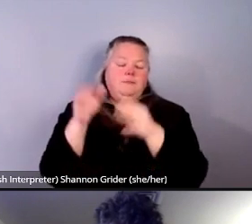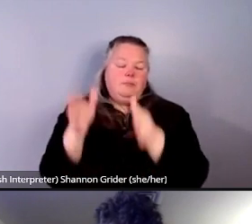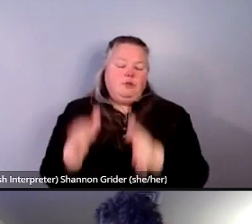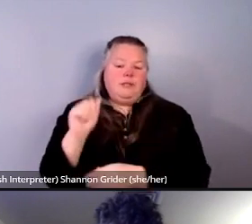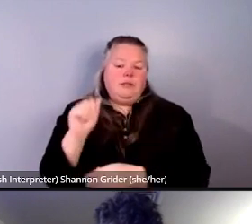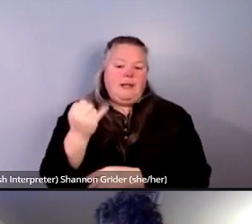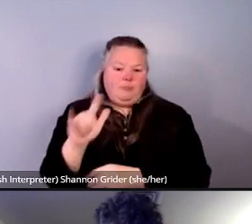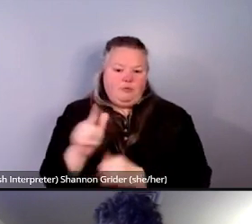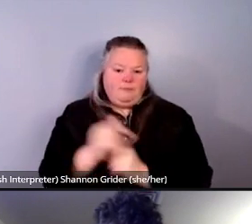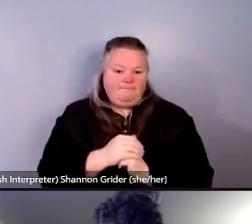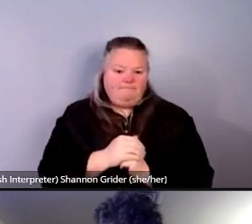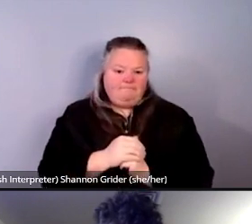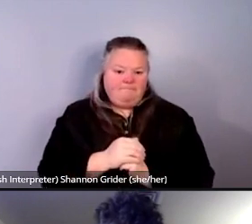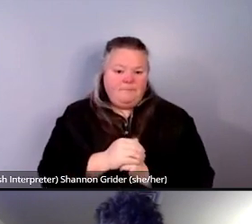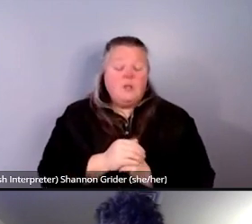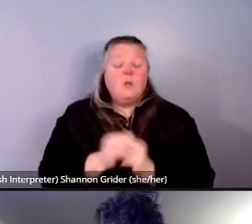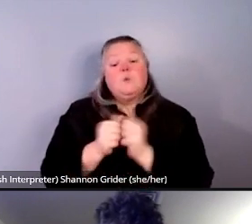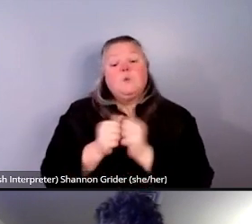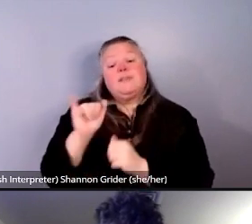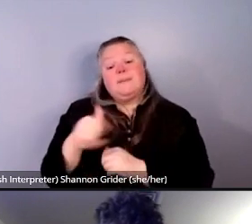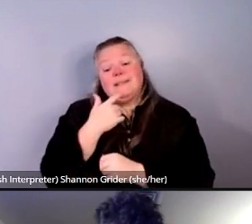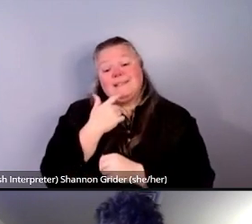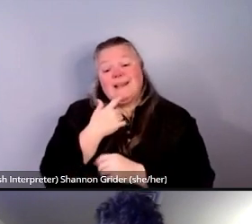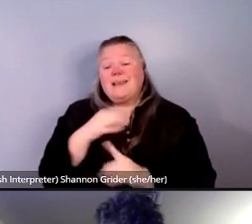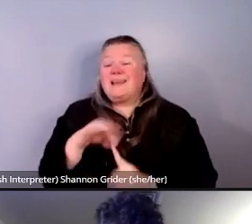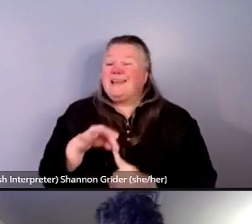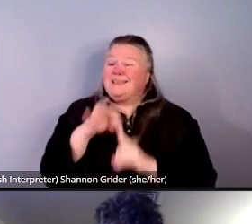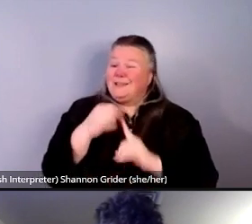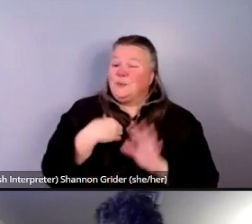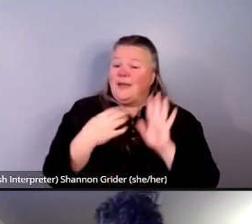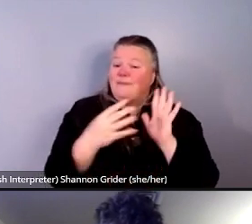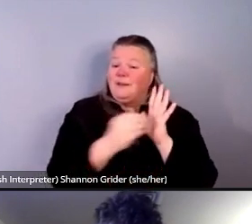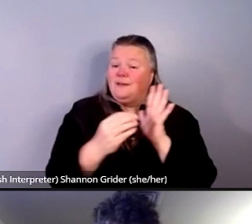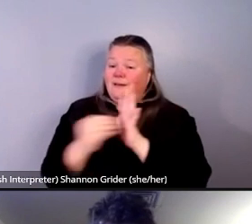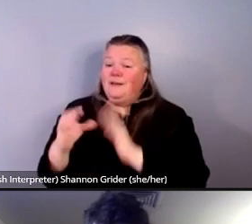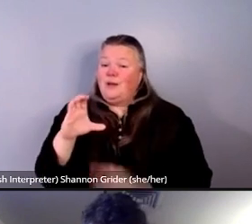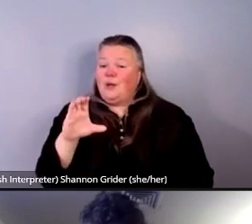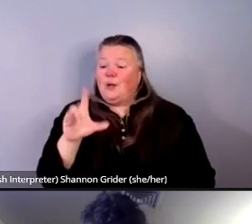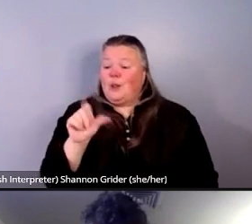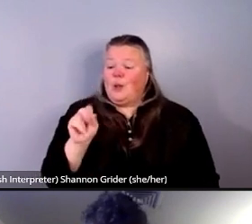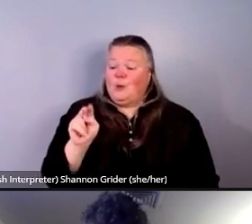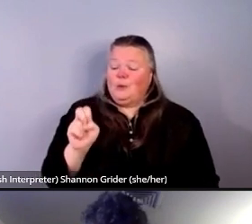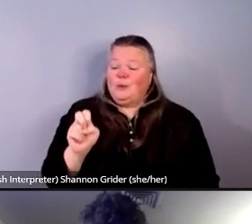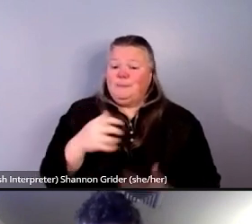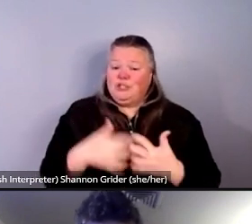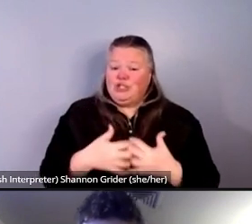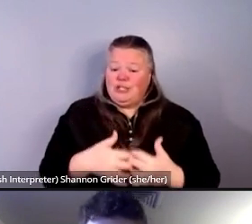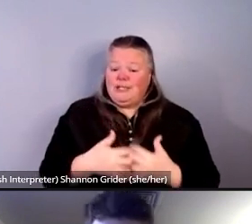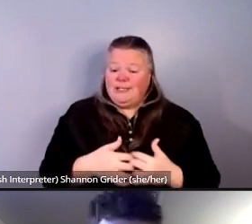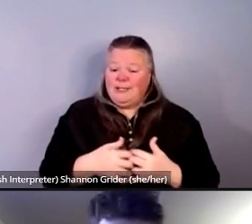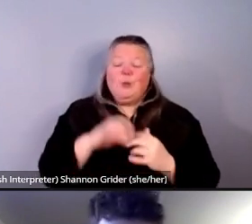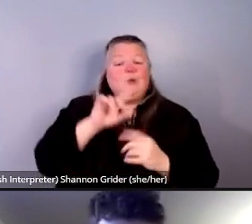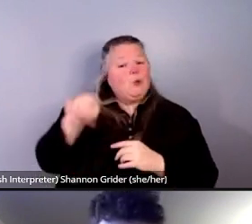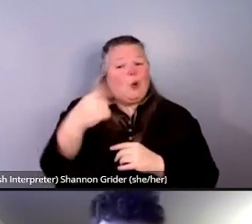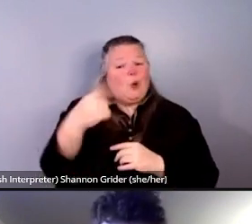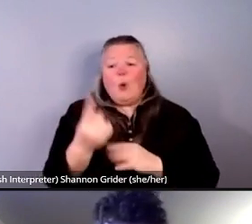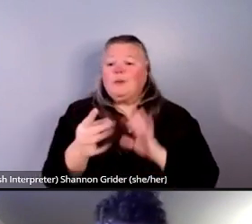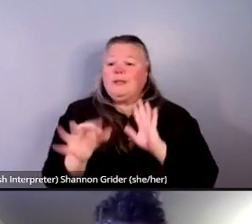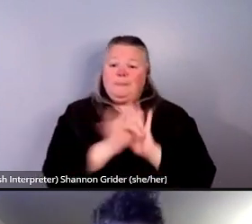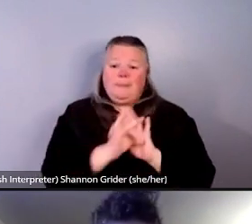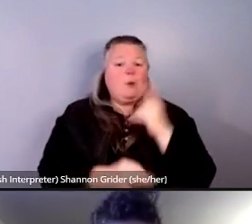That being said, unless we get our cloning machine worked out between now and April, you'll only be able to physically be in one work